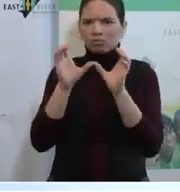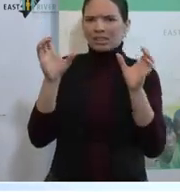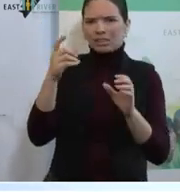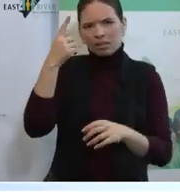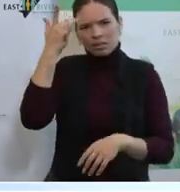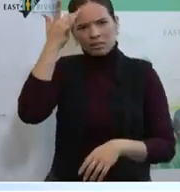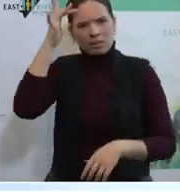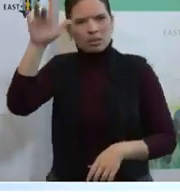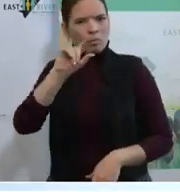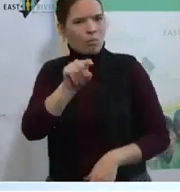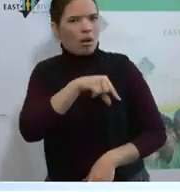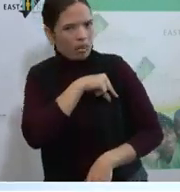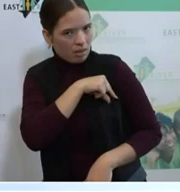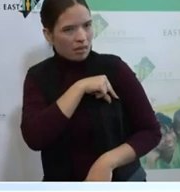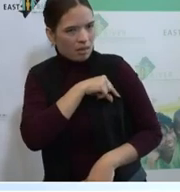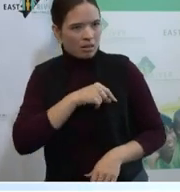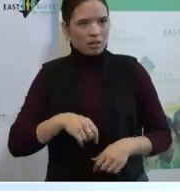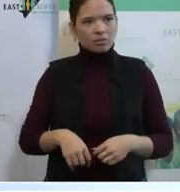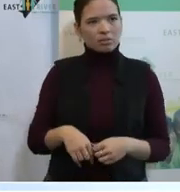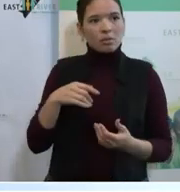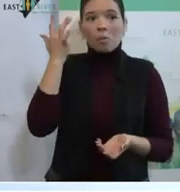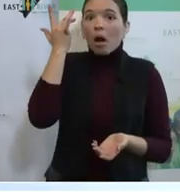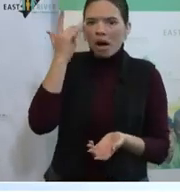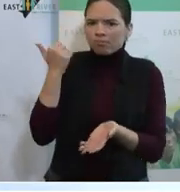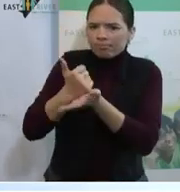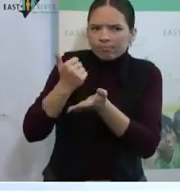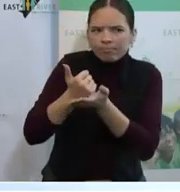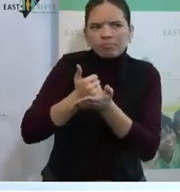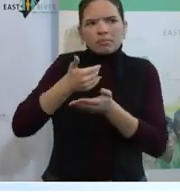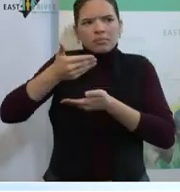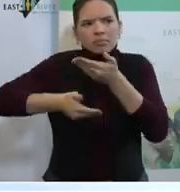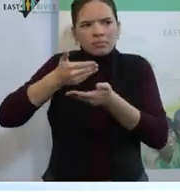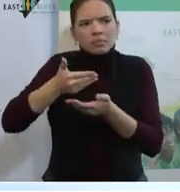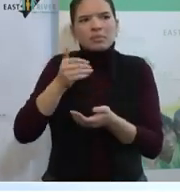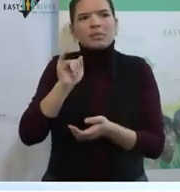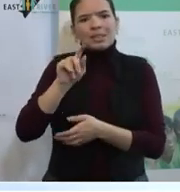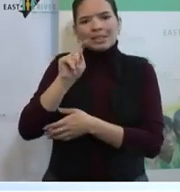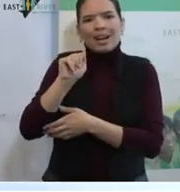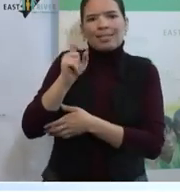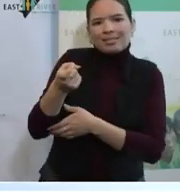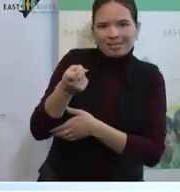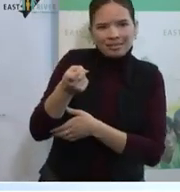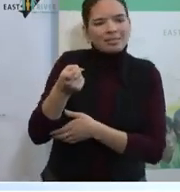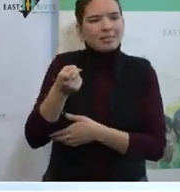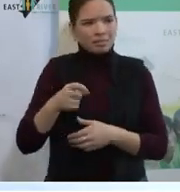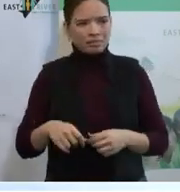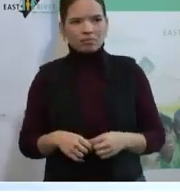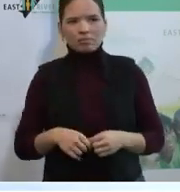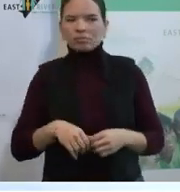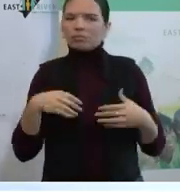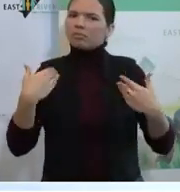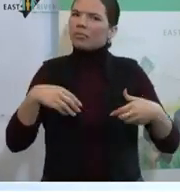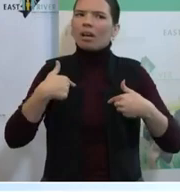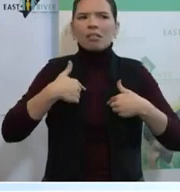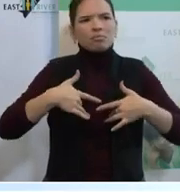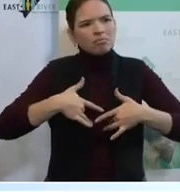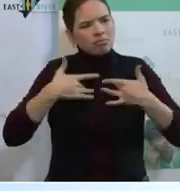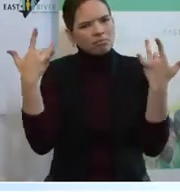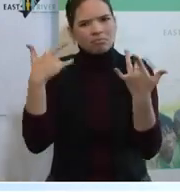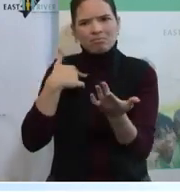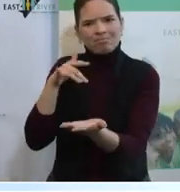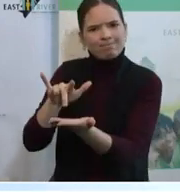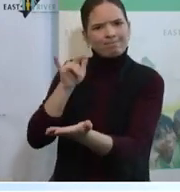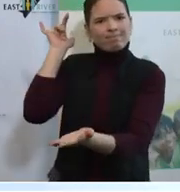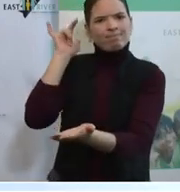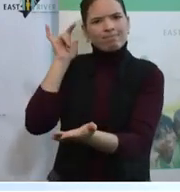returns. And I've been able to take advantage of that and feel assured